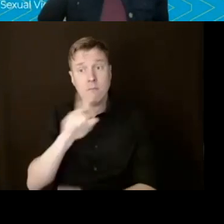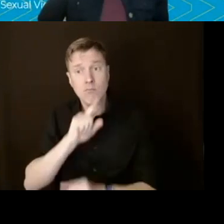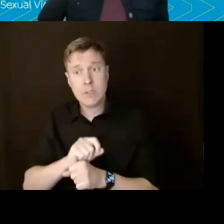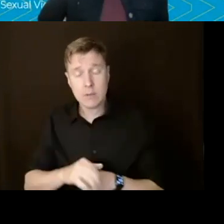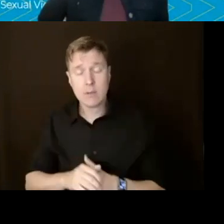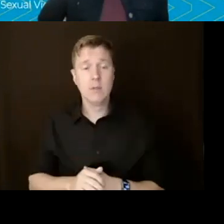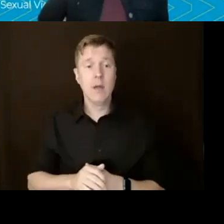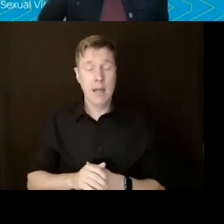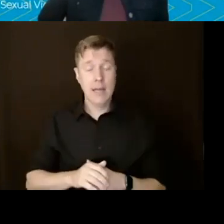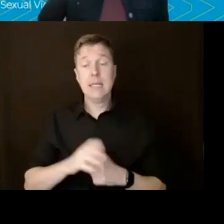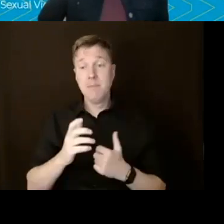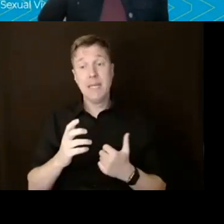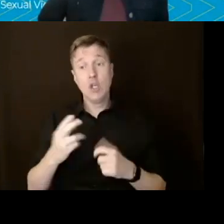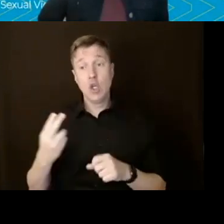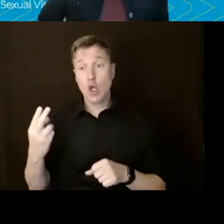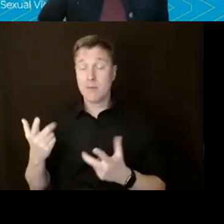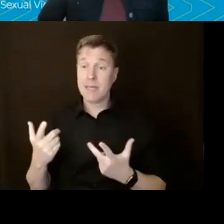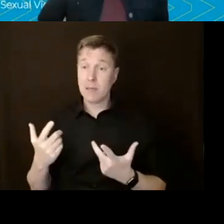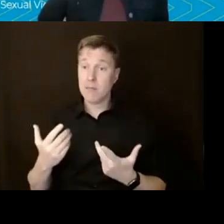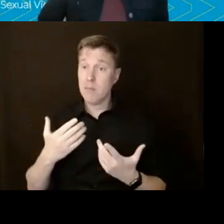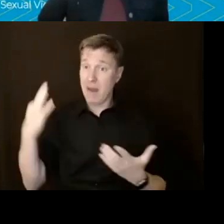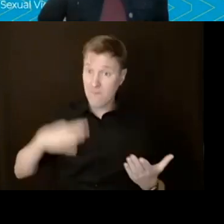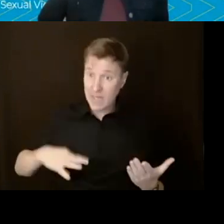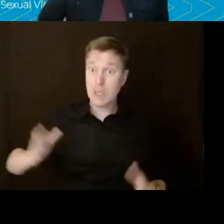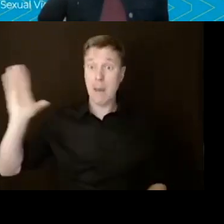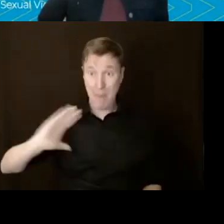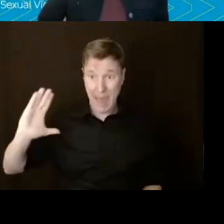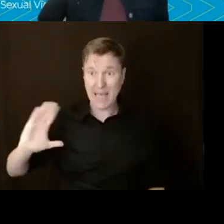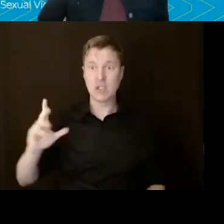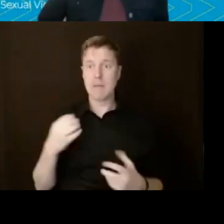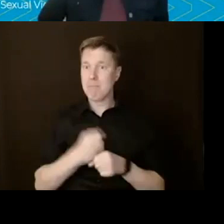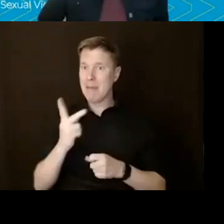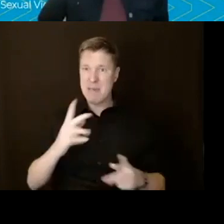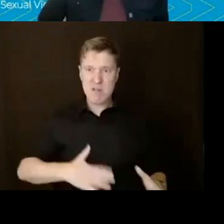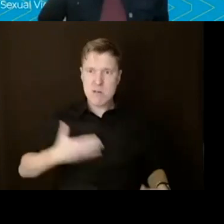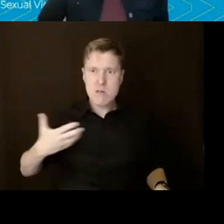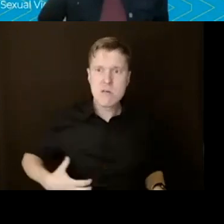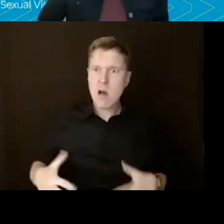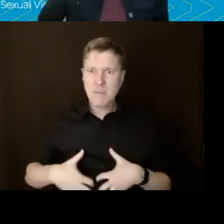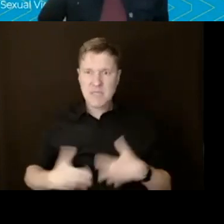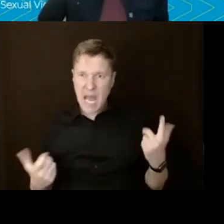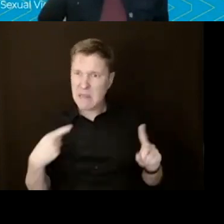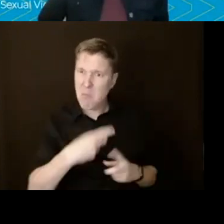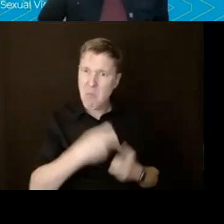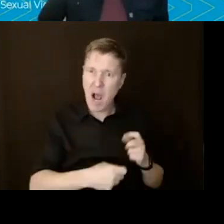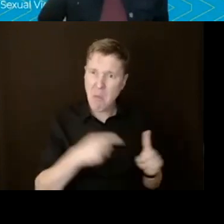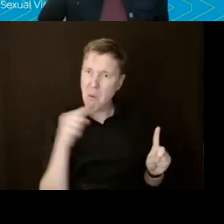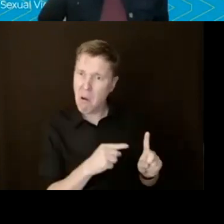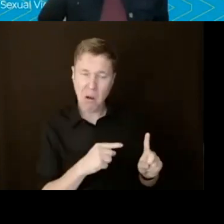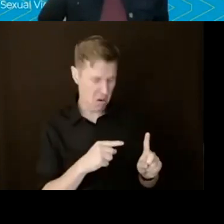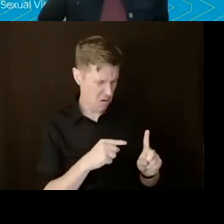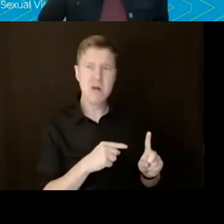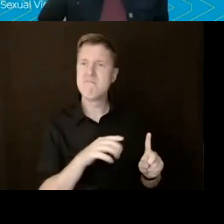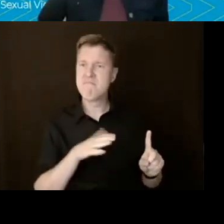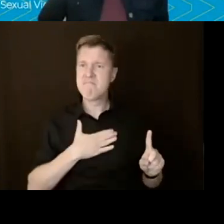tool to get people angry enough or enraged enough, upset enough to take one step, it's